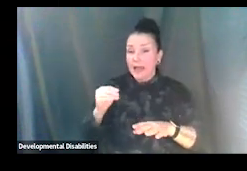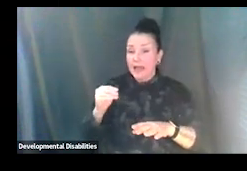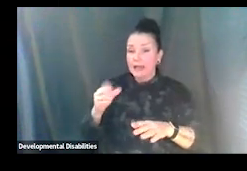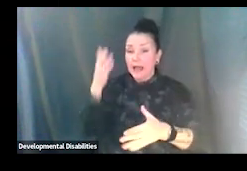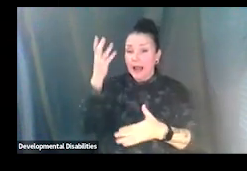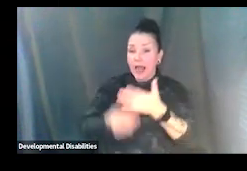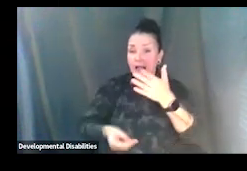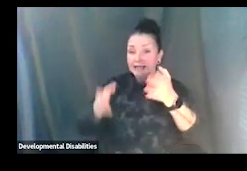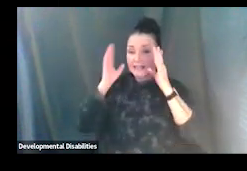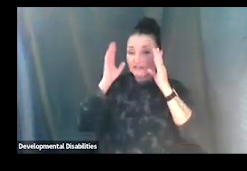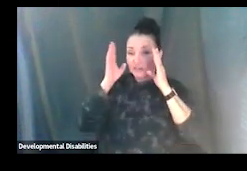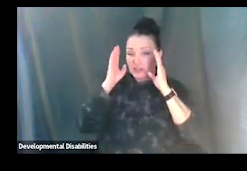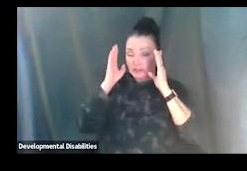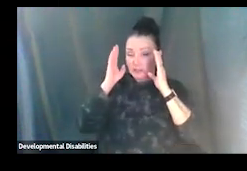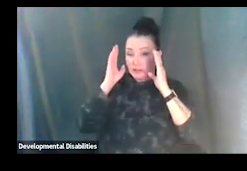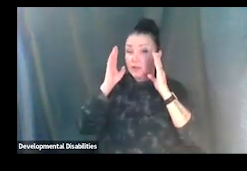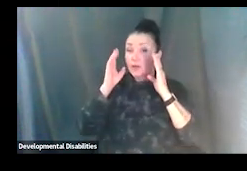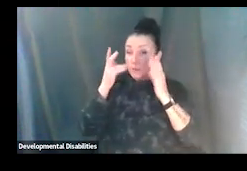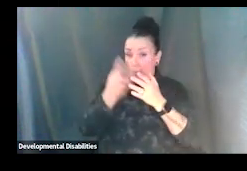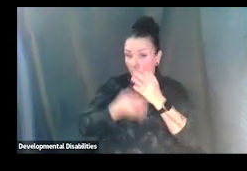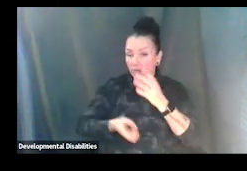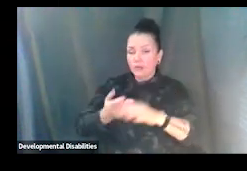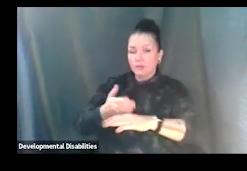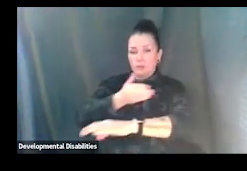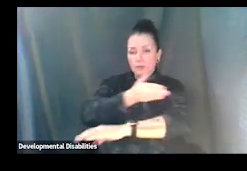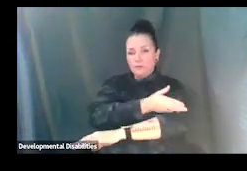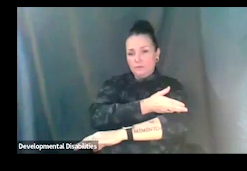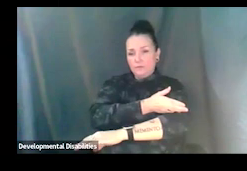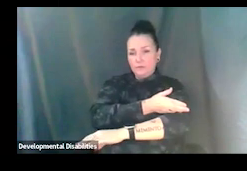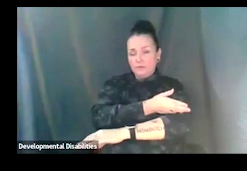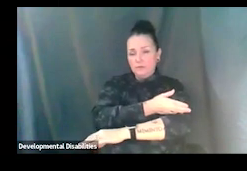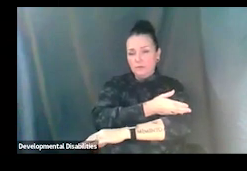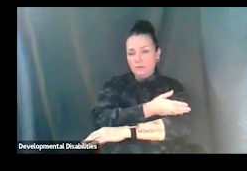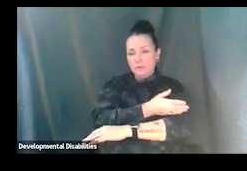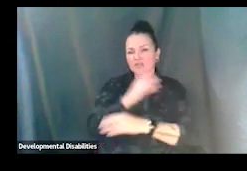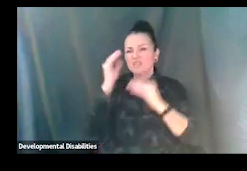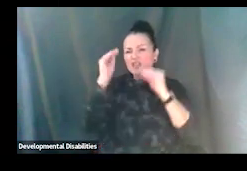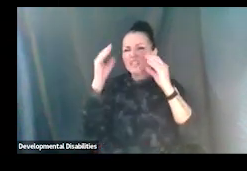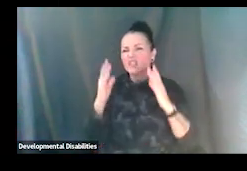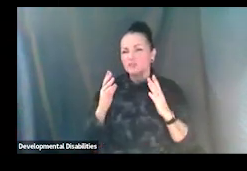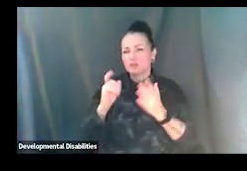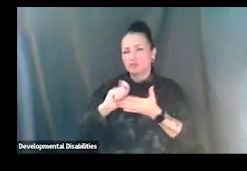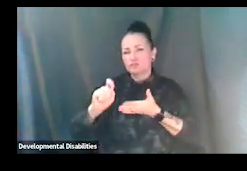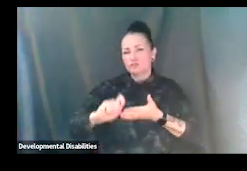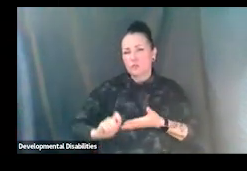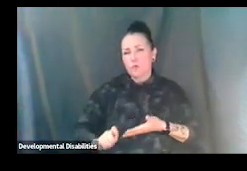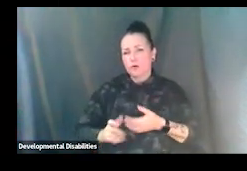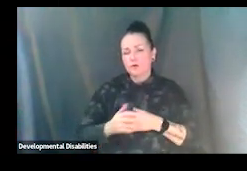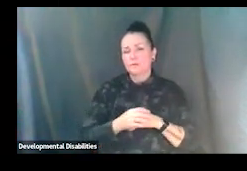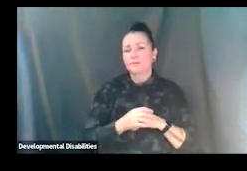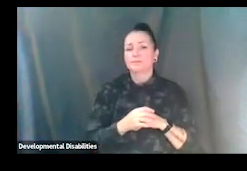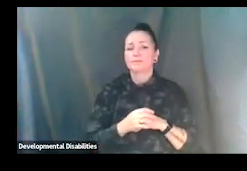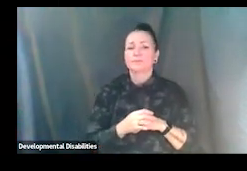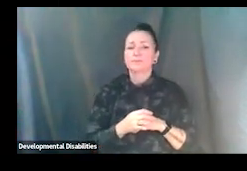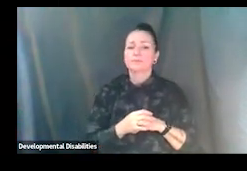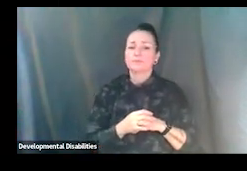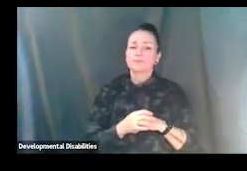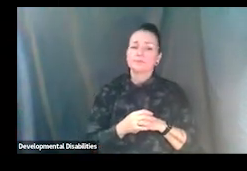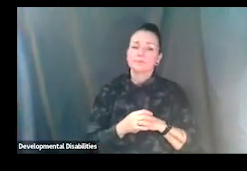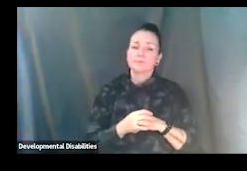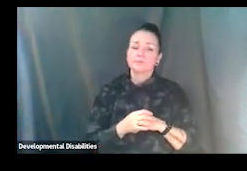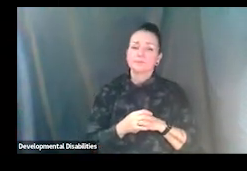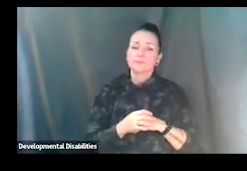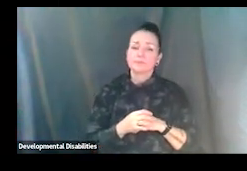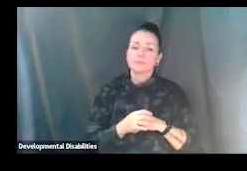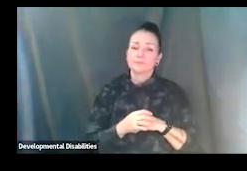placebo, rated by teachers and parents. So certainly some benefit, but not what you might expect to see in people with